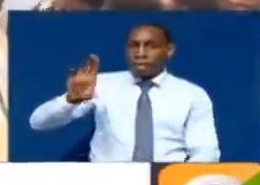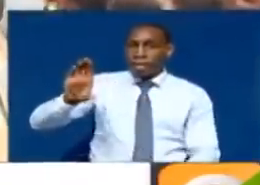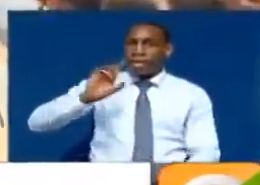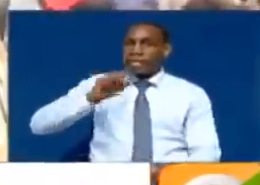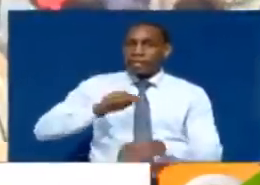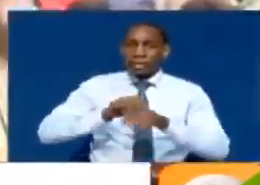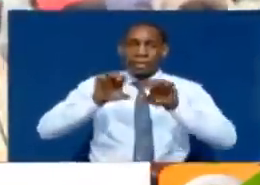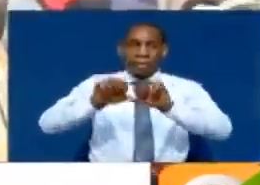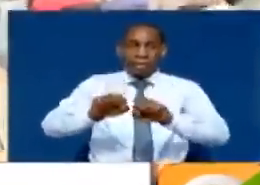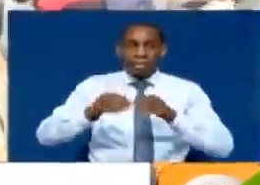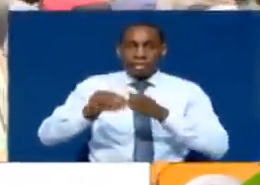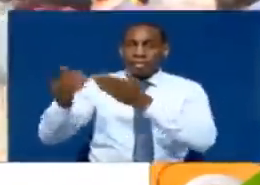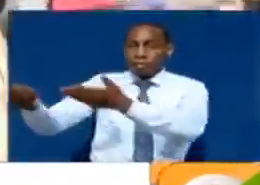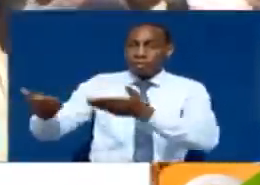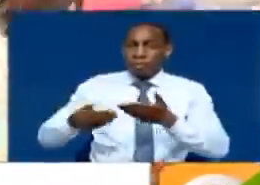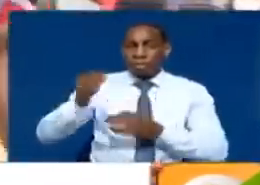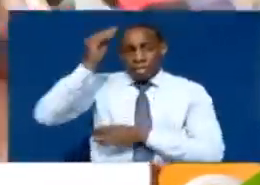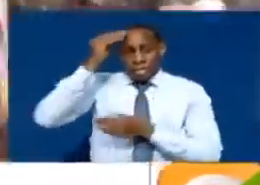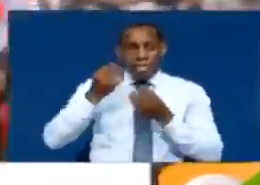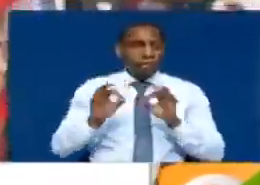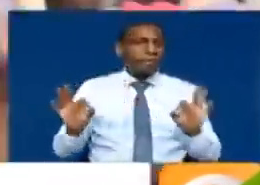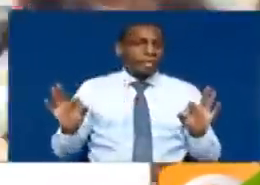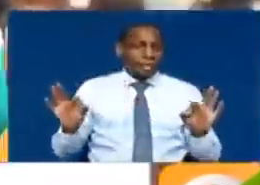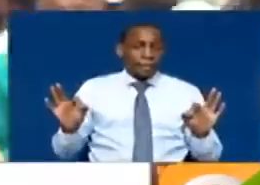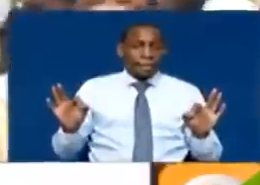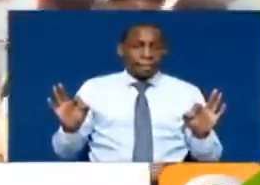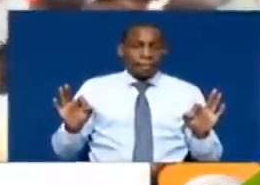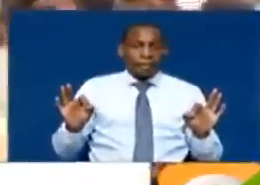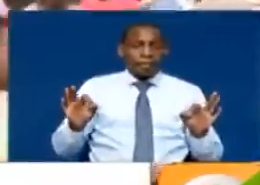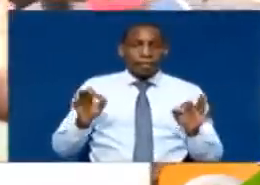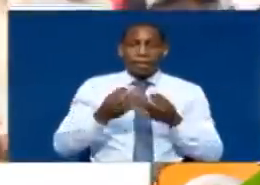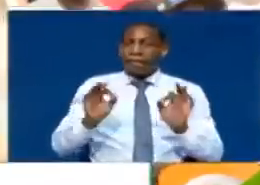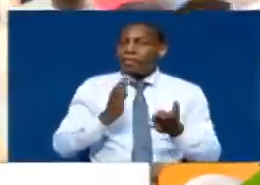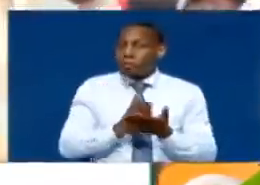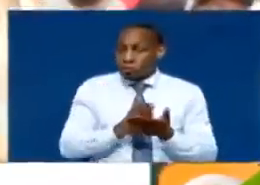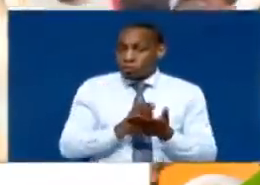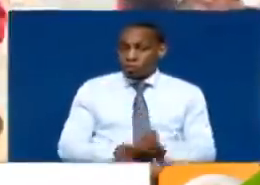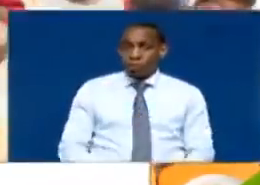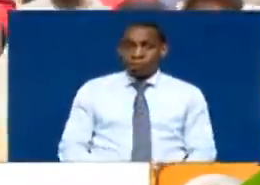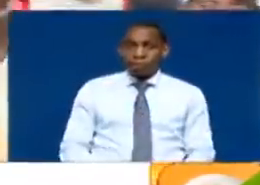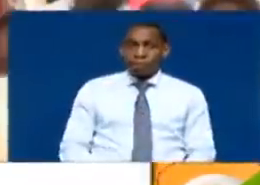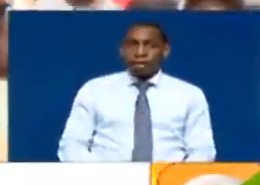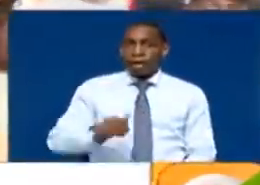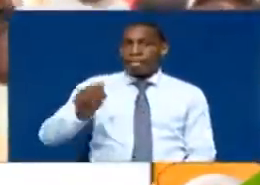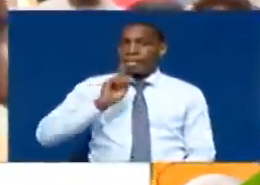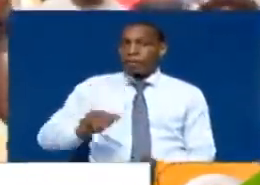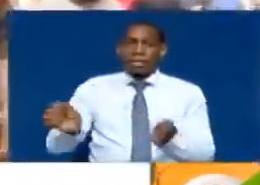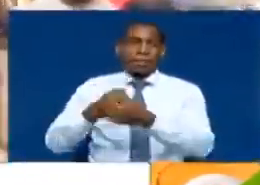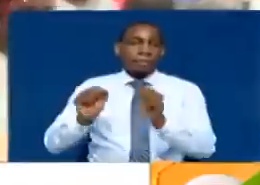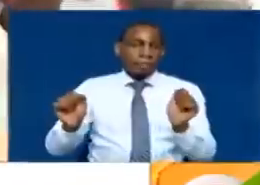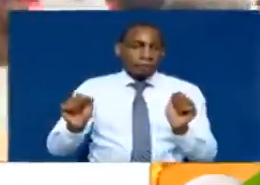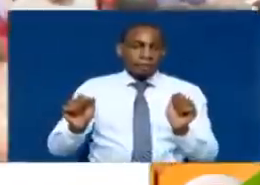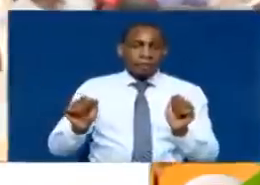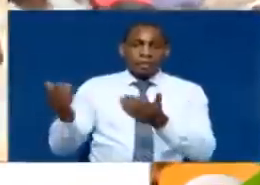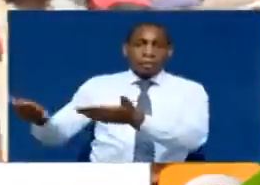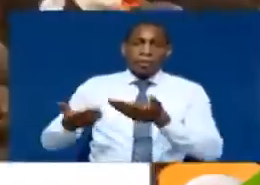tulisema tukishika, tutaleta elimu bure. Ya bure, sinisema namna hiyo? Tulisema haiwezekani.